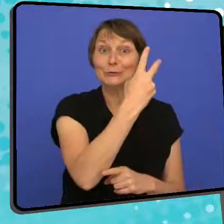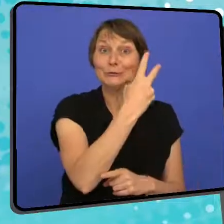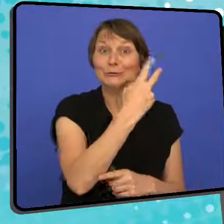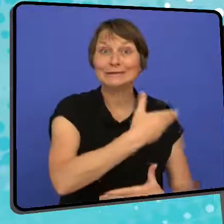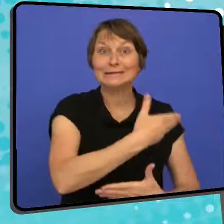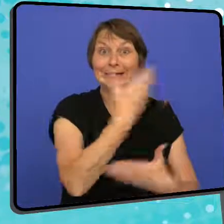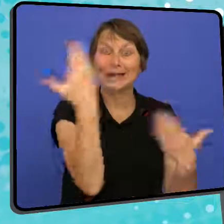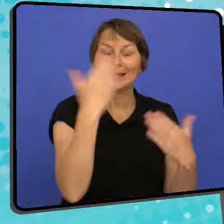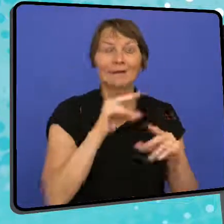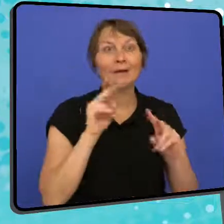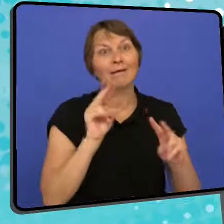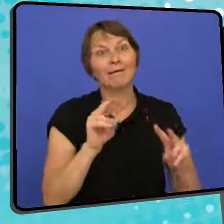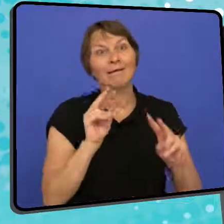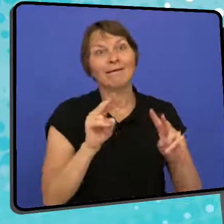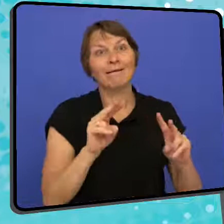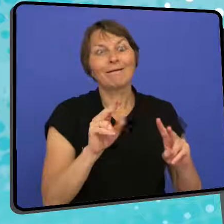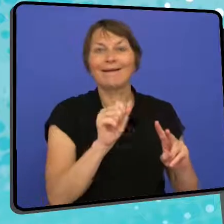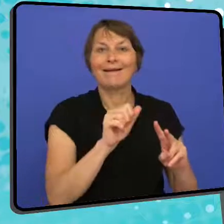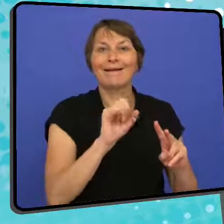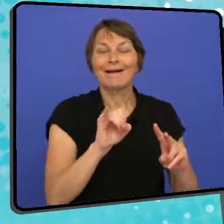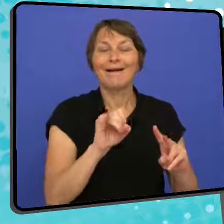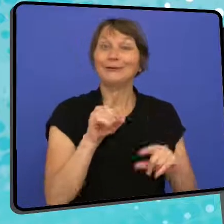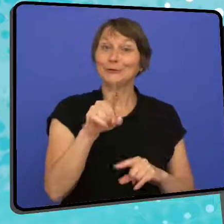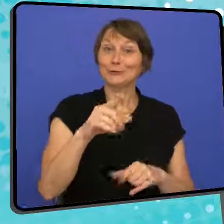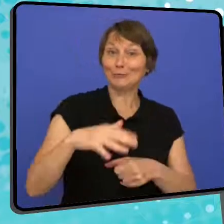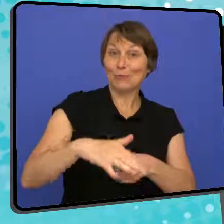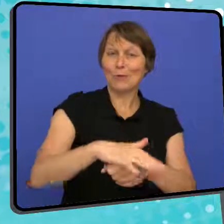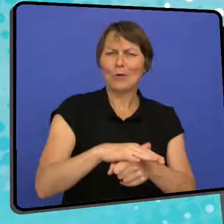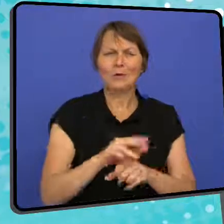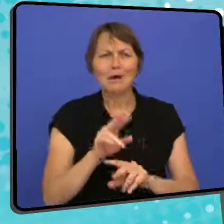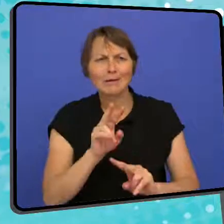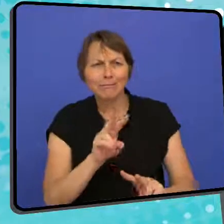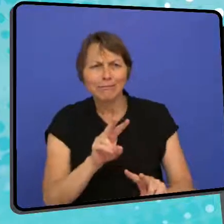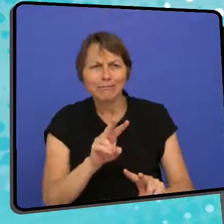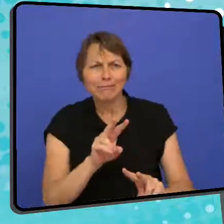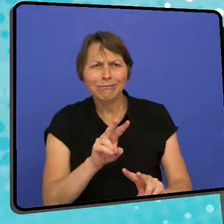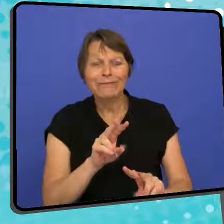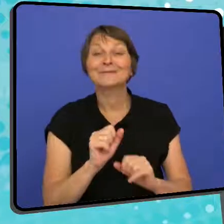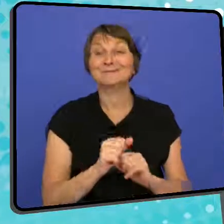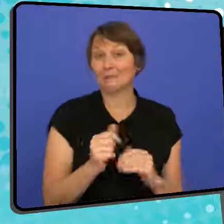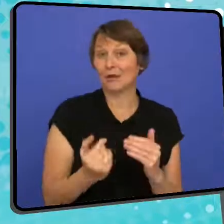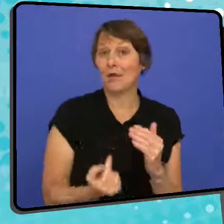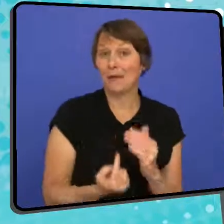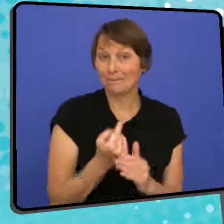watching AI sessions from your local community. Wow. So that's coming up.